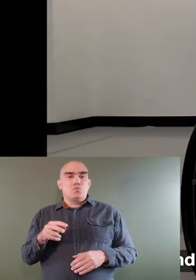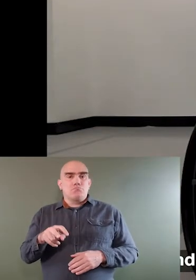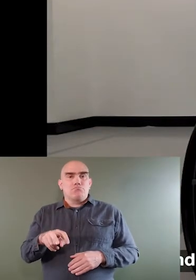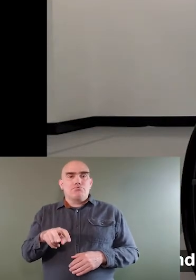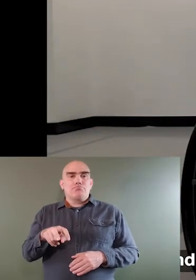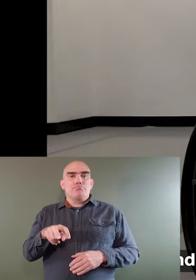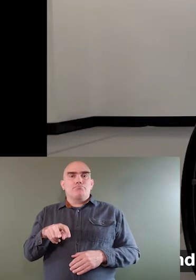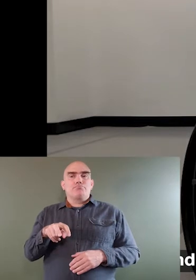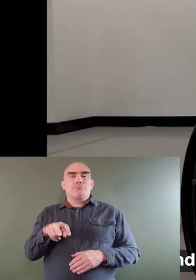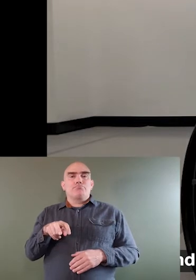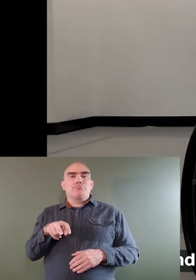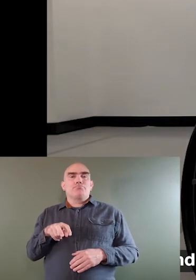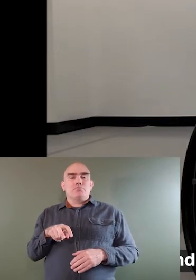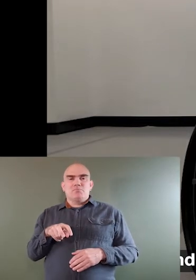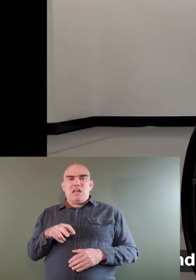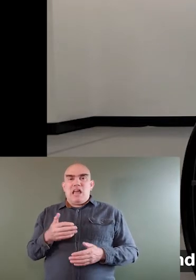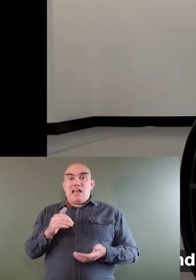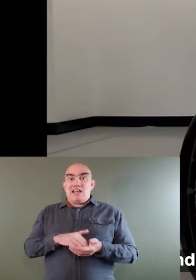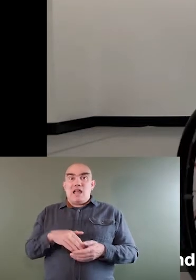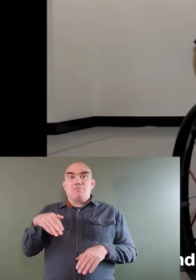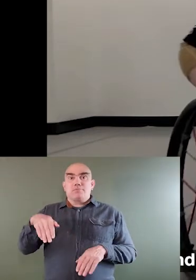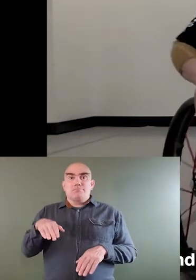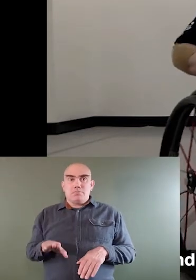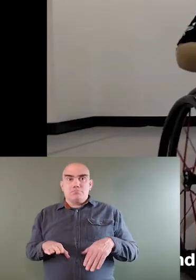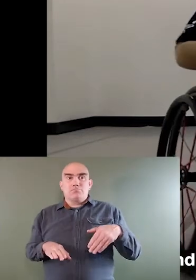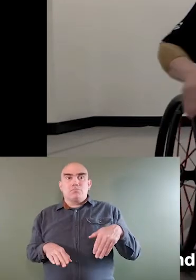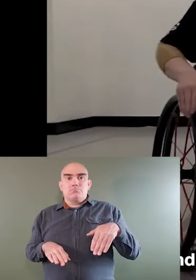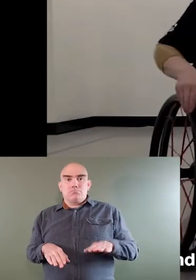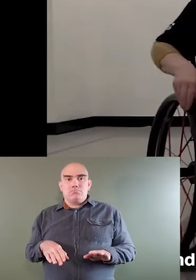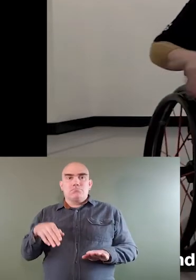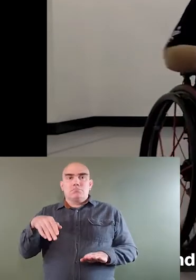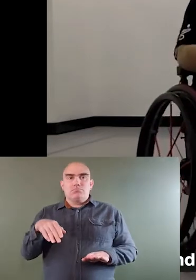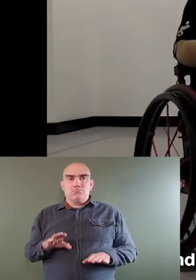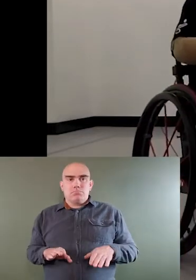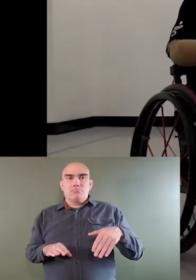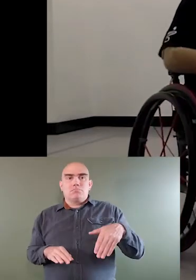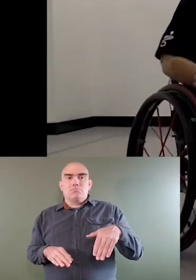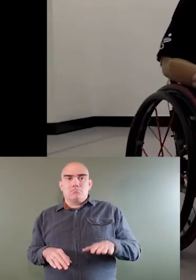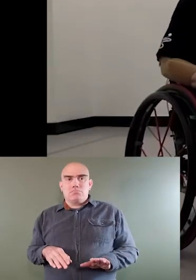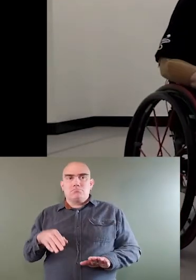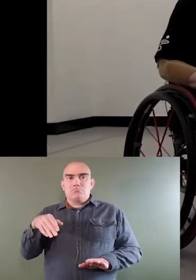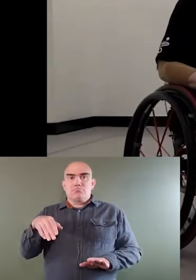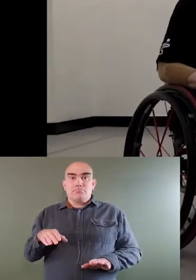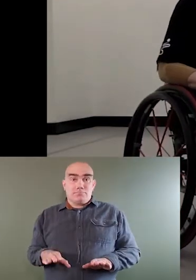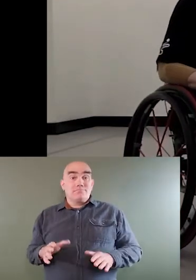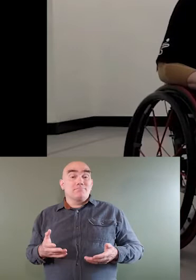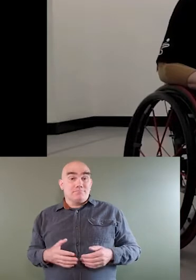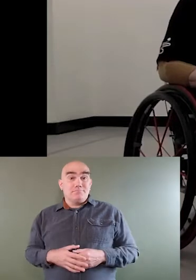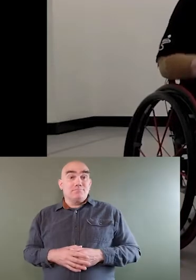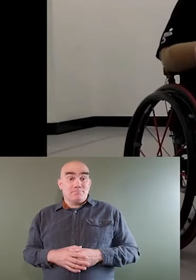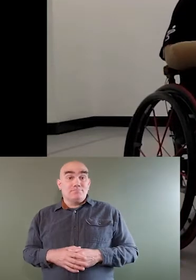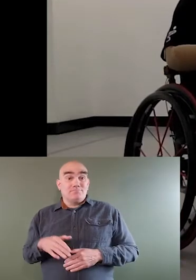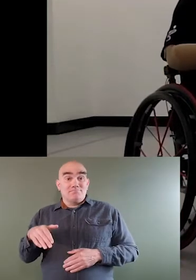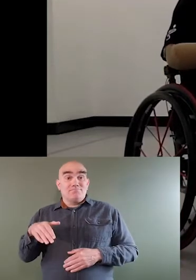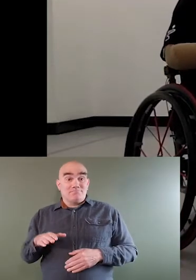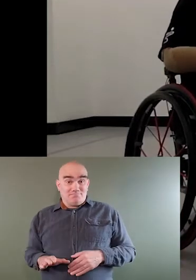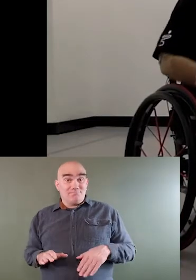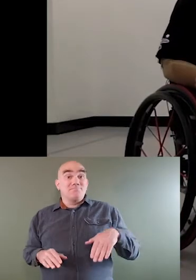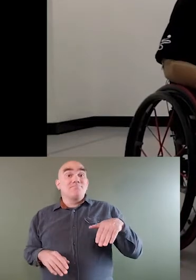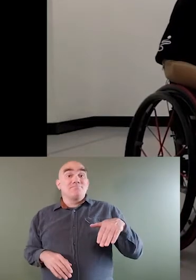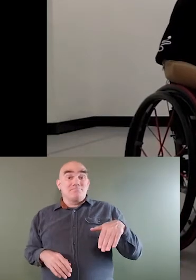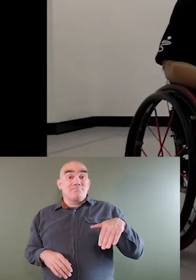right fingertips as well. She will pull, right, left,